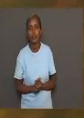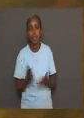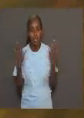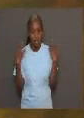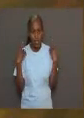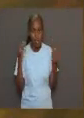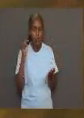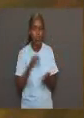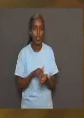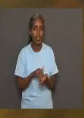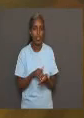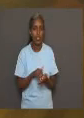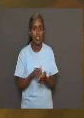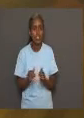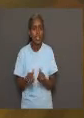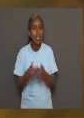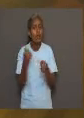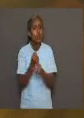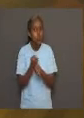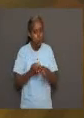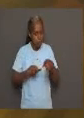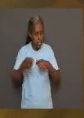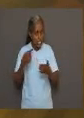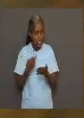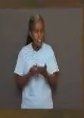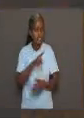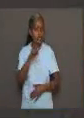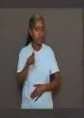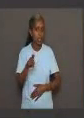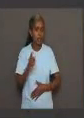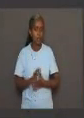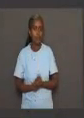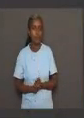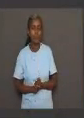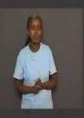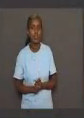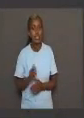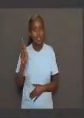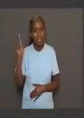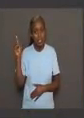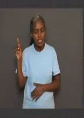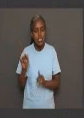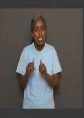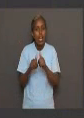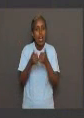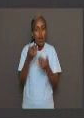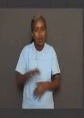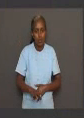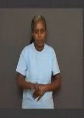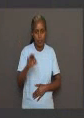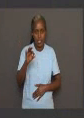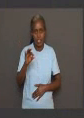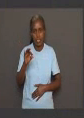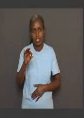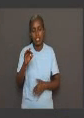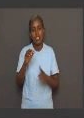Hello again. How did you manage this problem? Here is how we find the